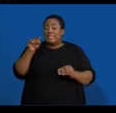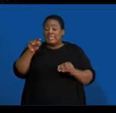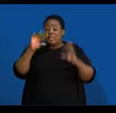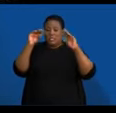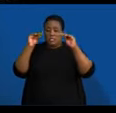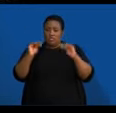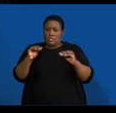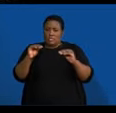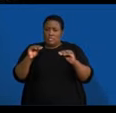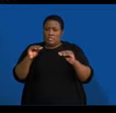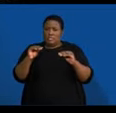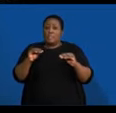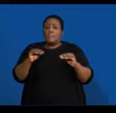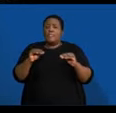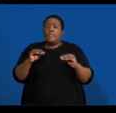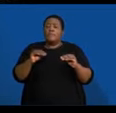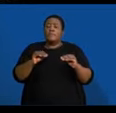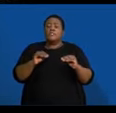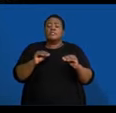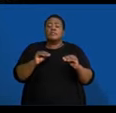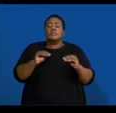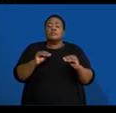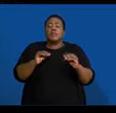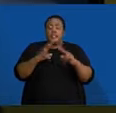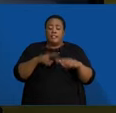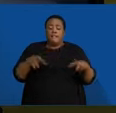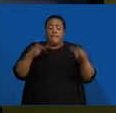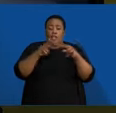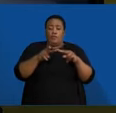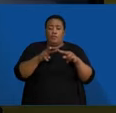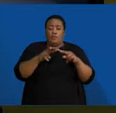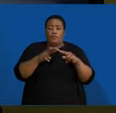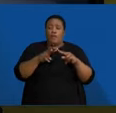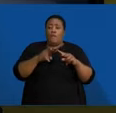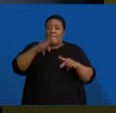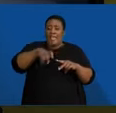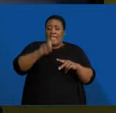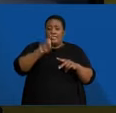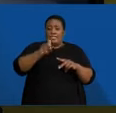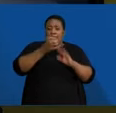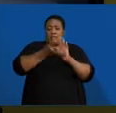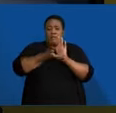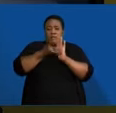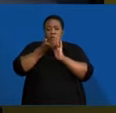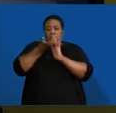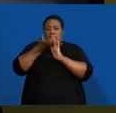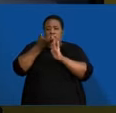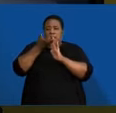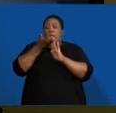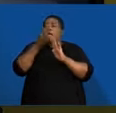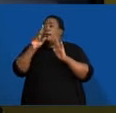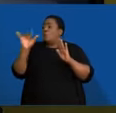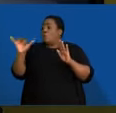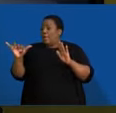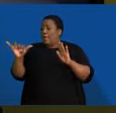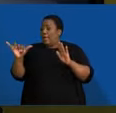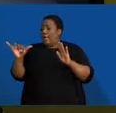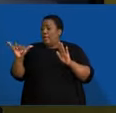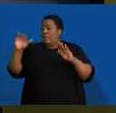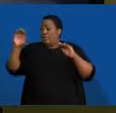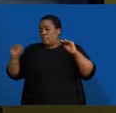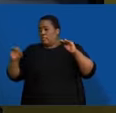For a graph to decrease, it means that as the values of x are increasing, the values of y are decreasing.